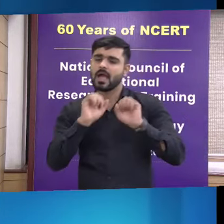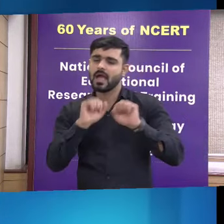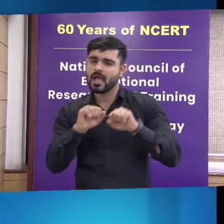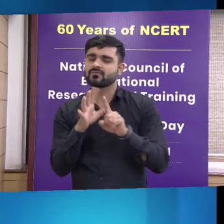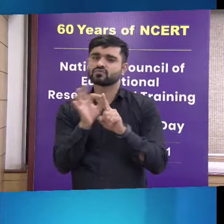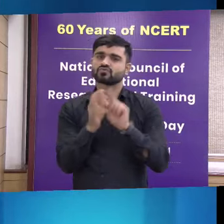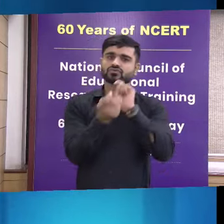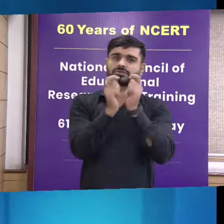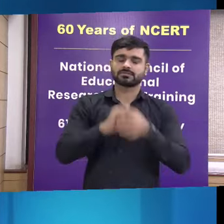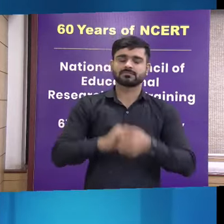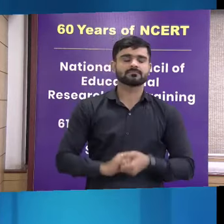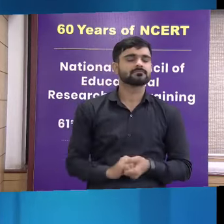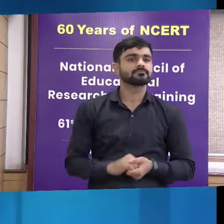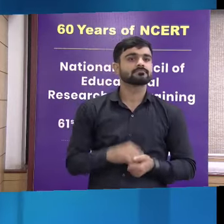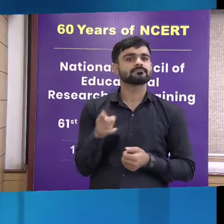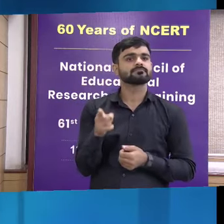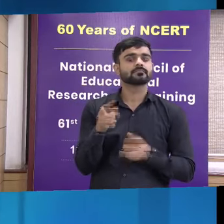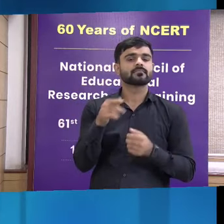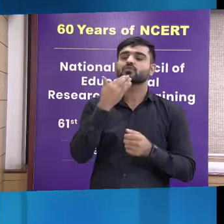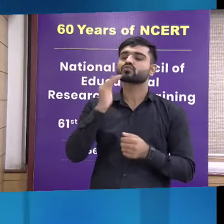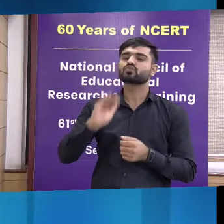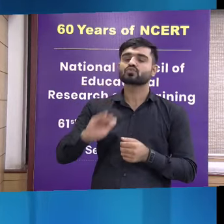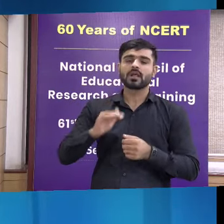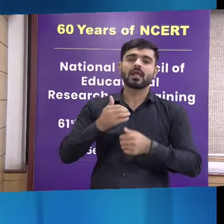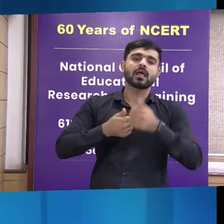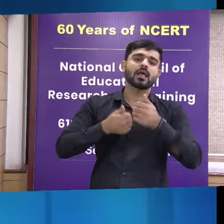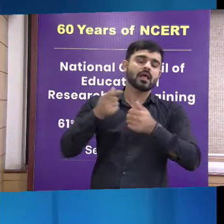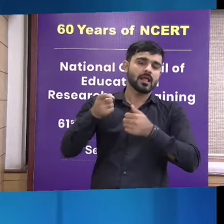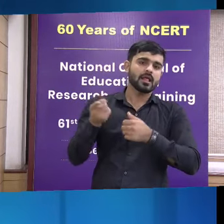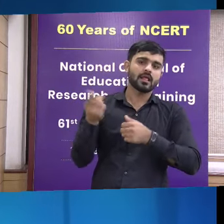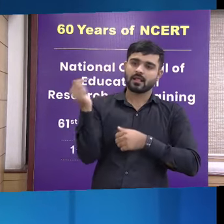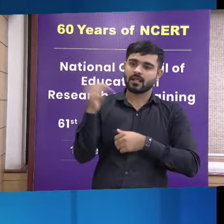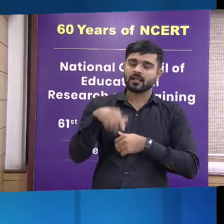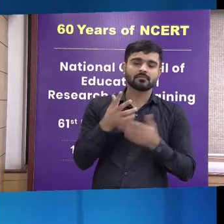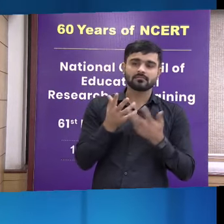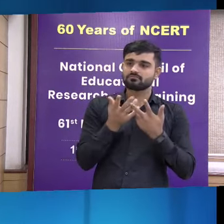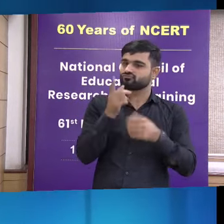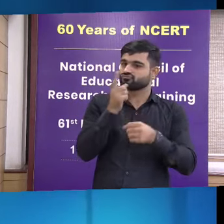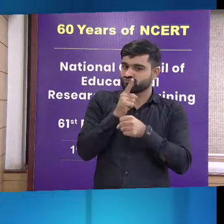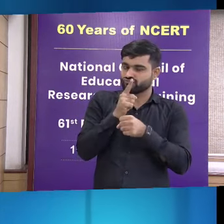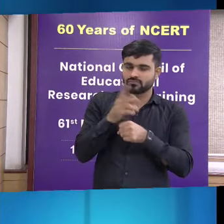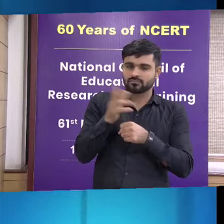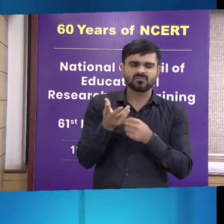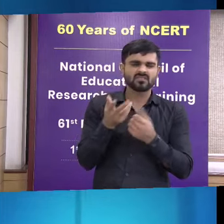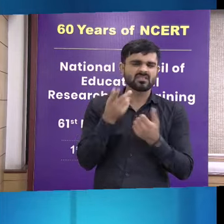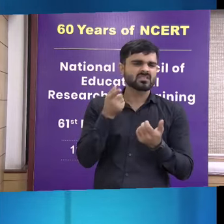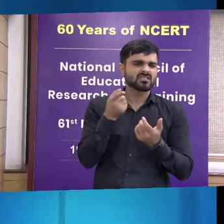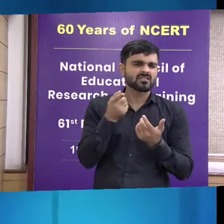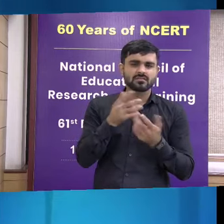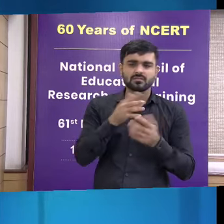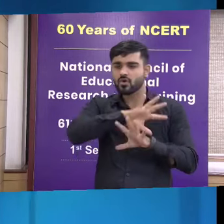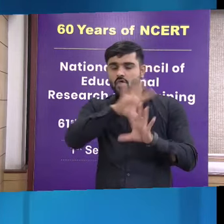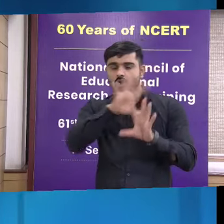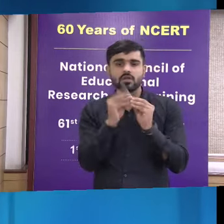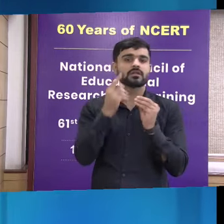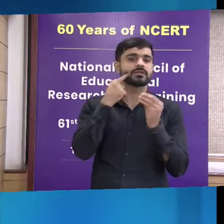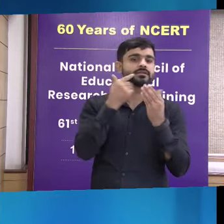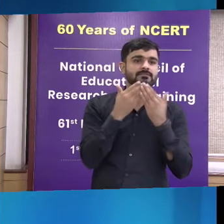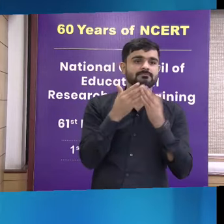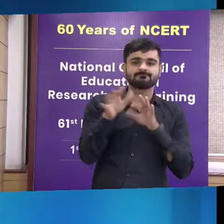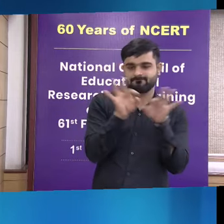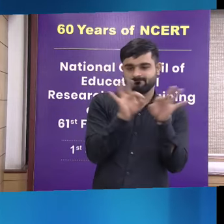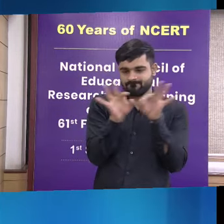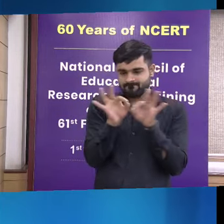curriculum. Say there was a student election. These are all common features. Practicing in all the institutions,